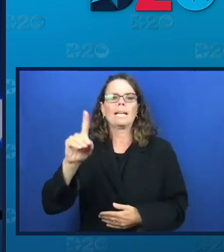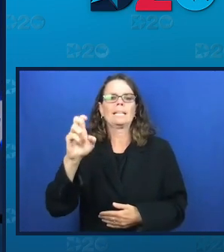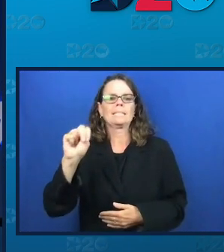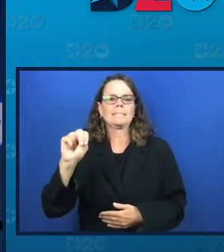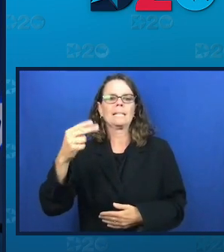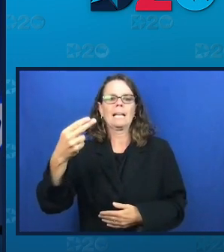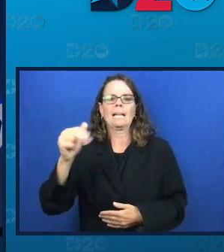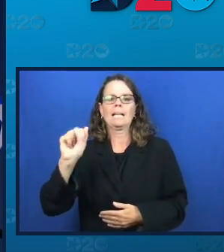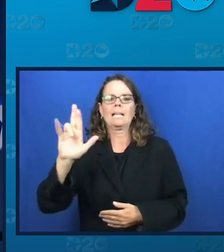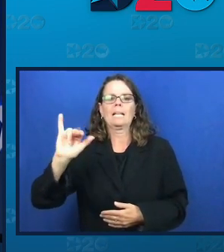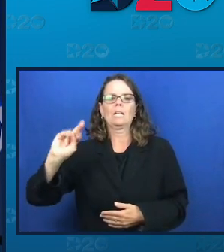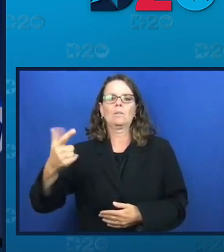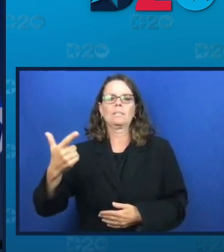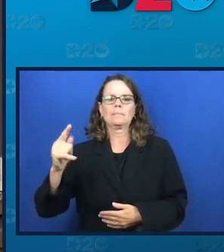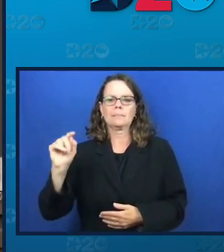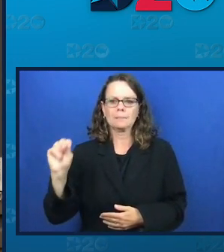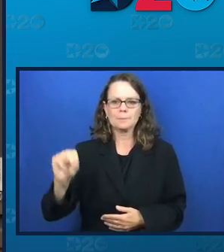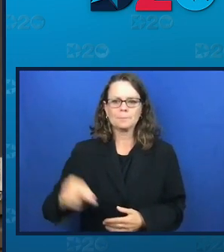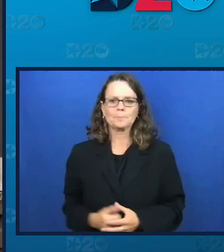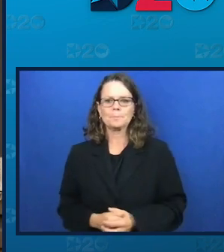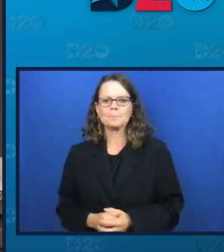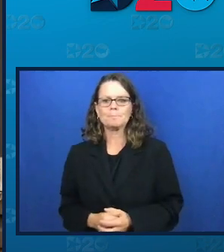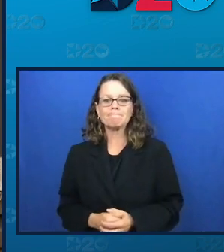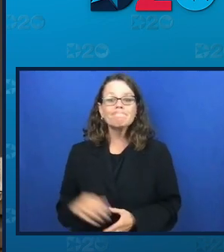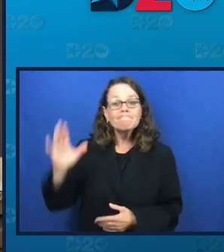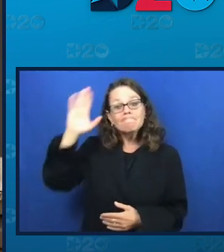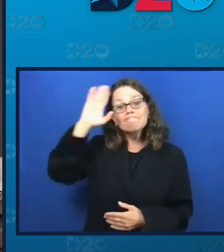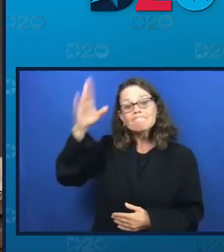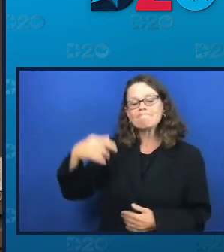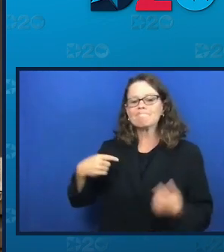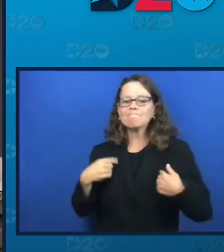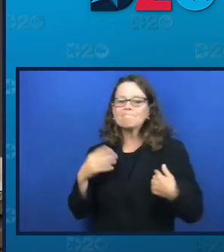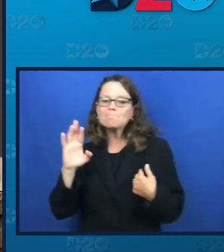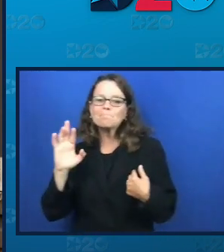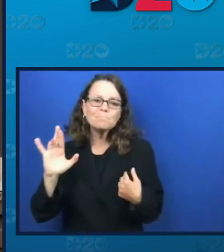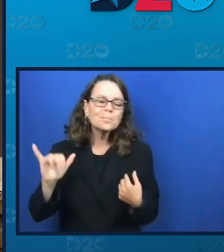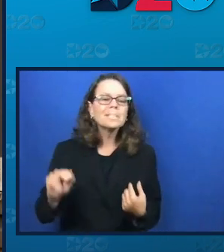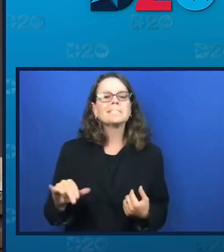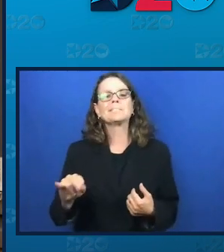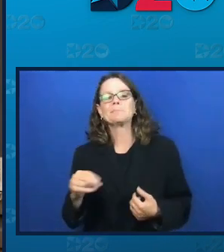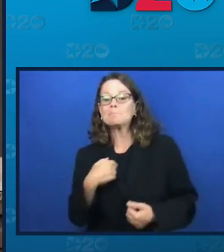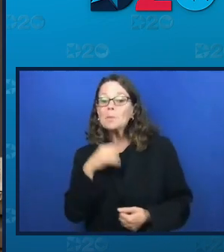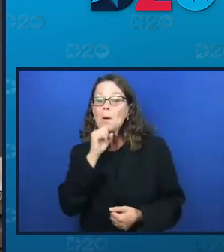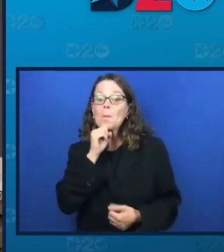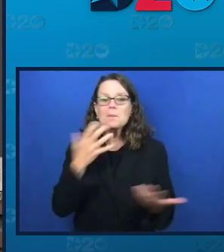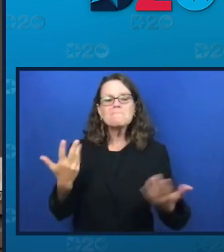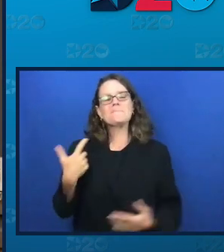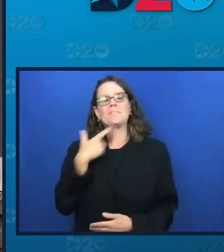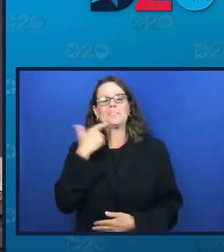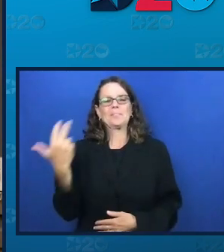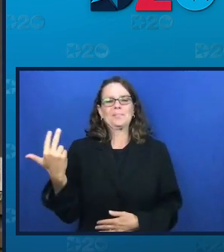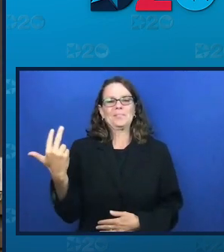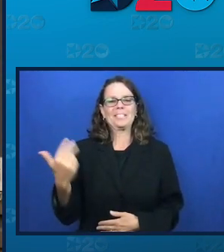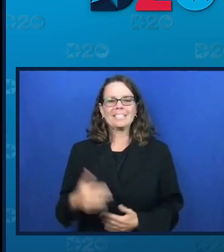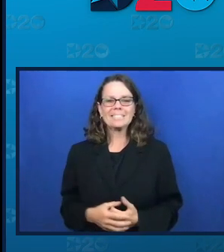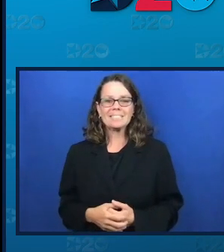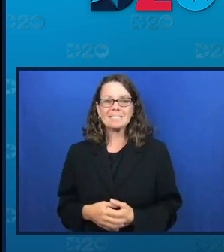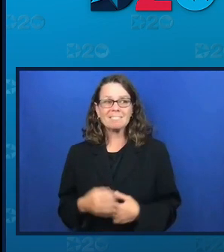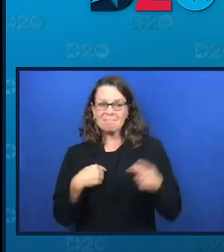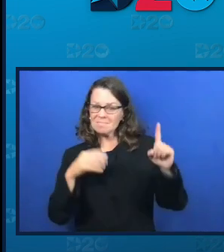Hi, my name is Braden Harrington and I'm 13 years old. And without Joe Biden, I wouldn't be talking to you